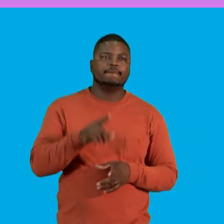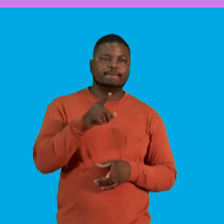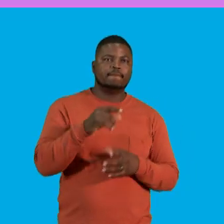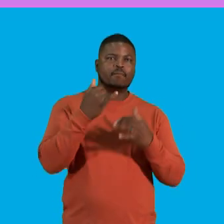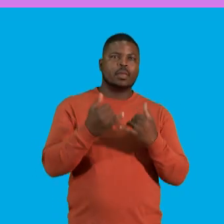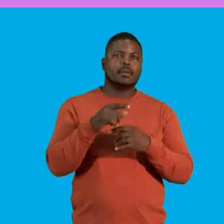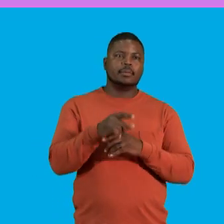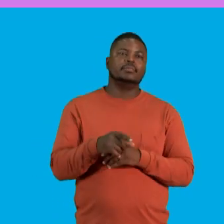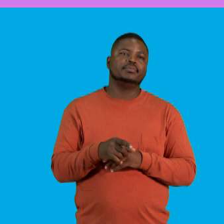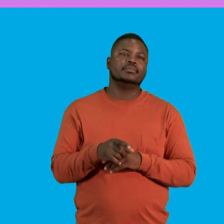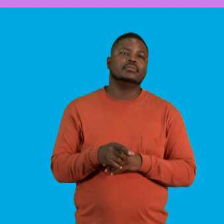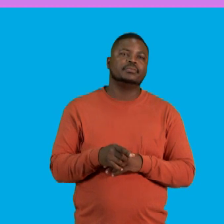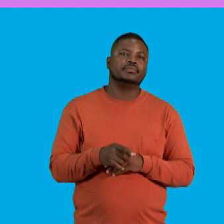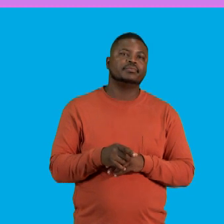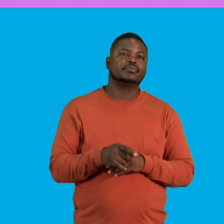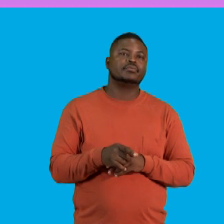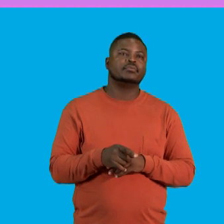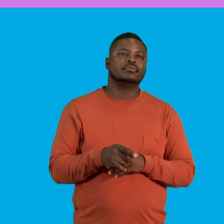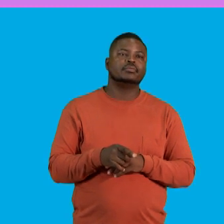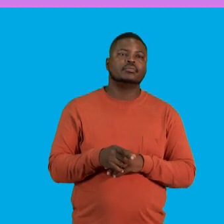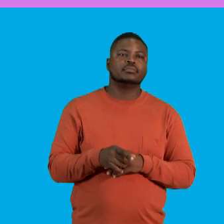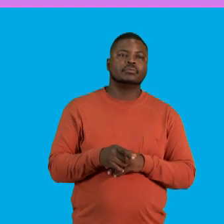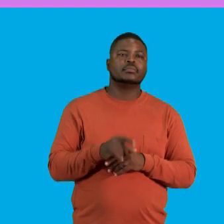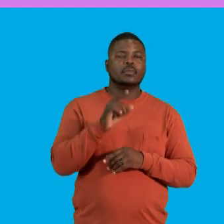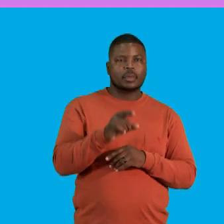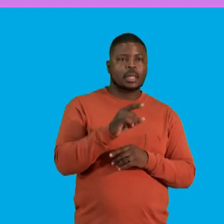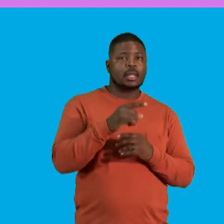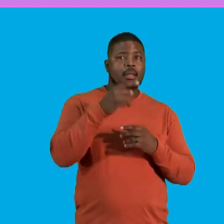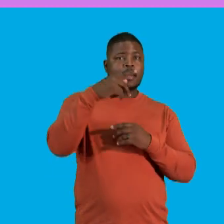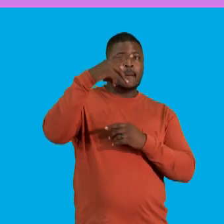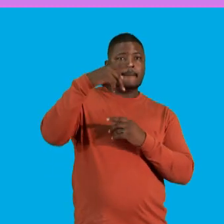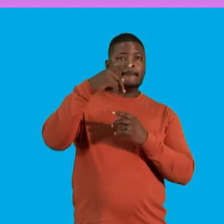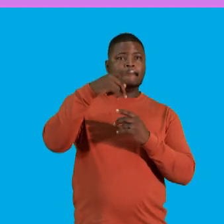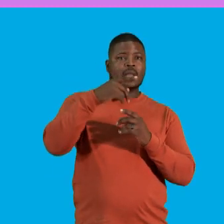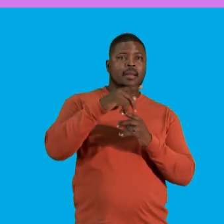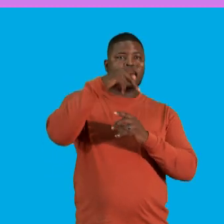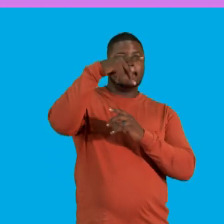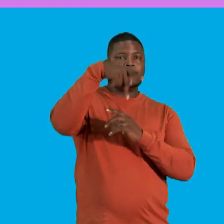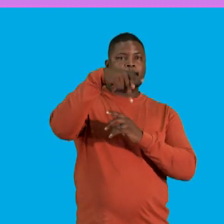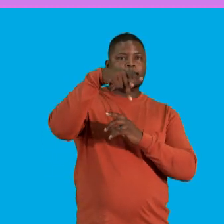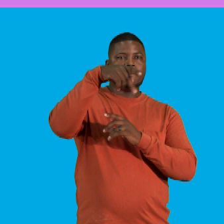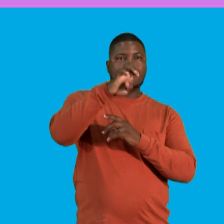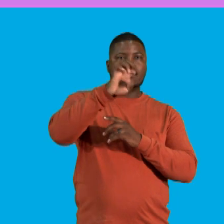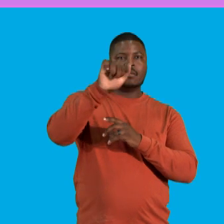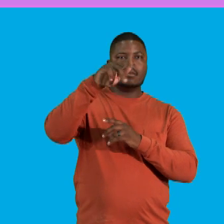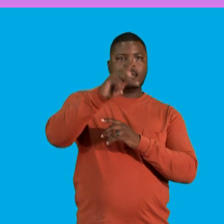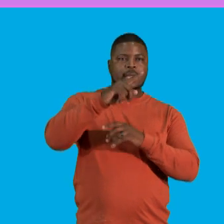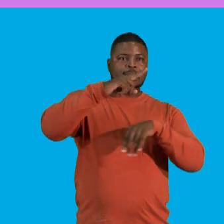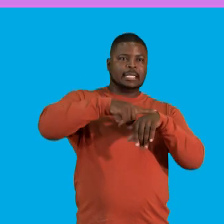go during the peak time, pardon me, during the peak time. Then we have the off-peak time. I'll symbolize it with an